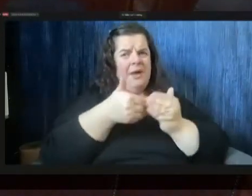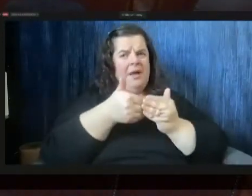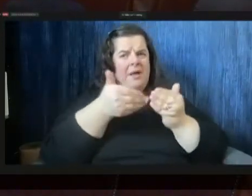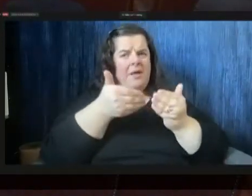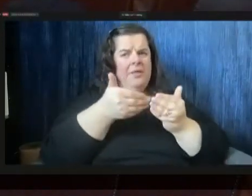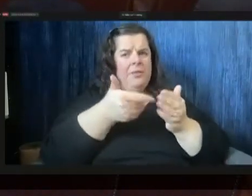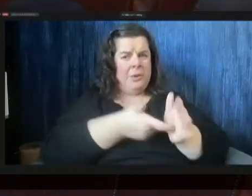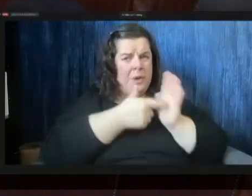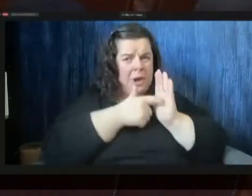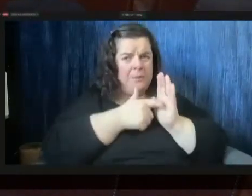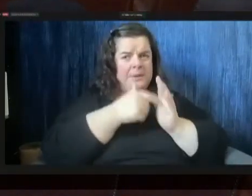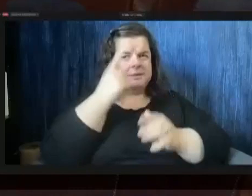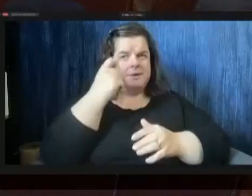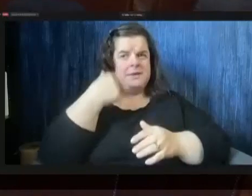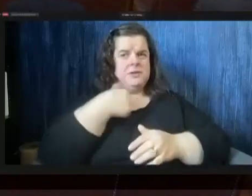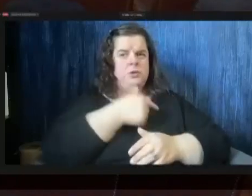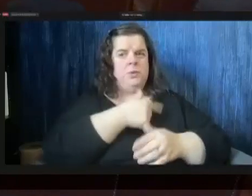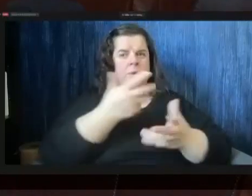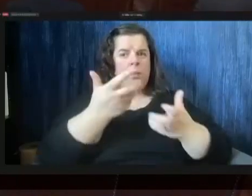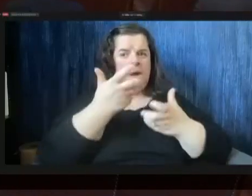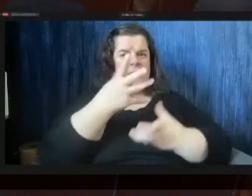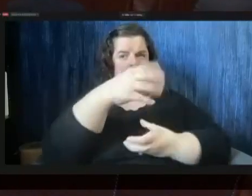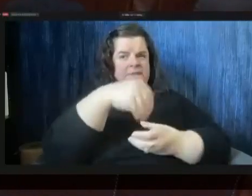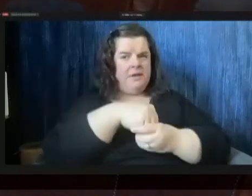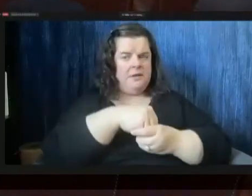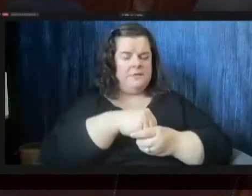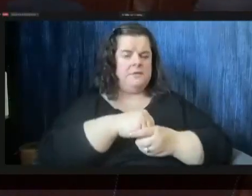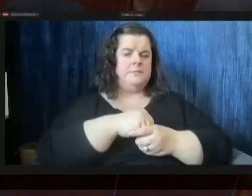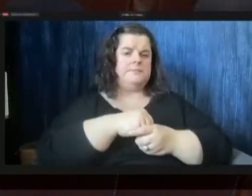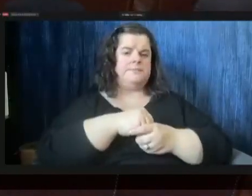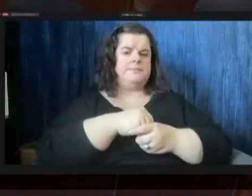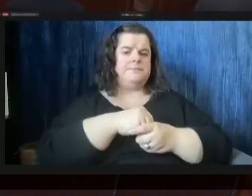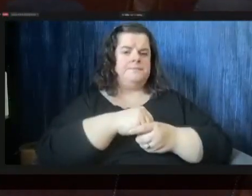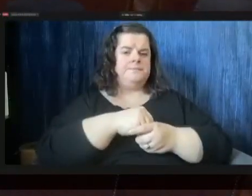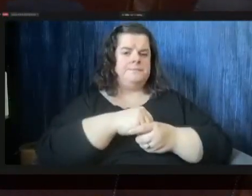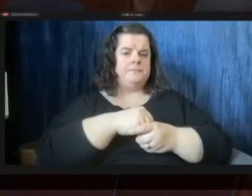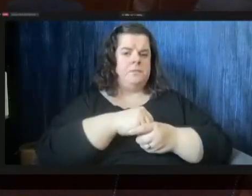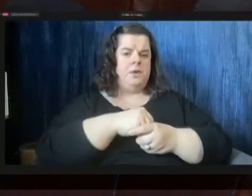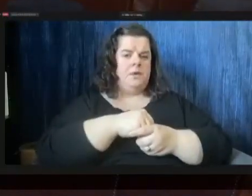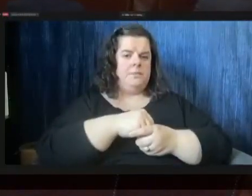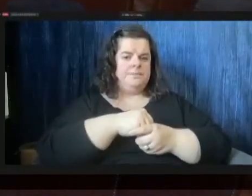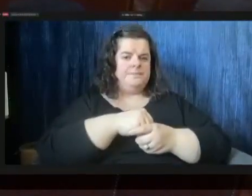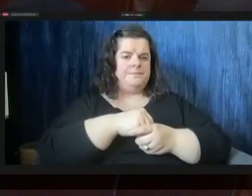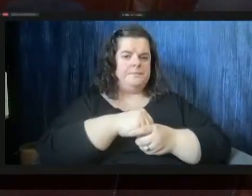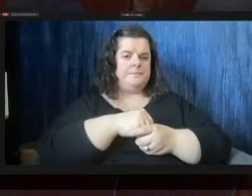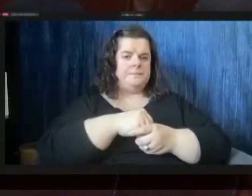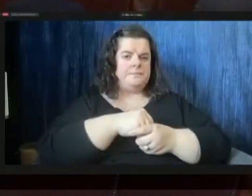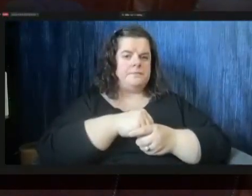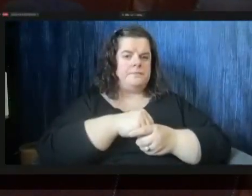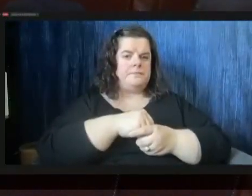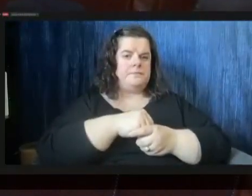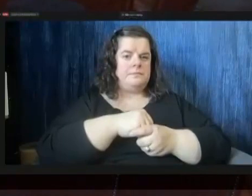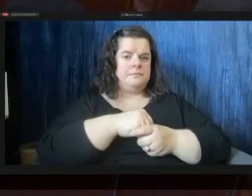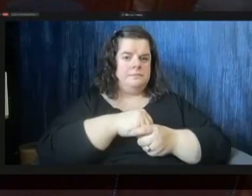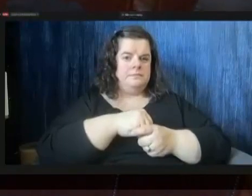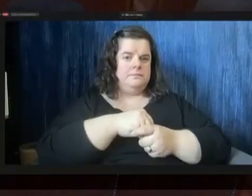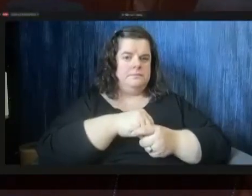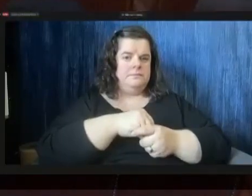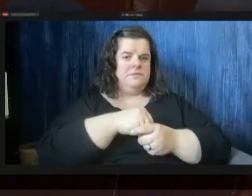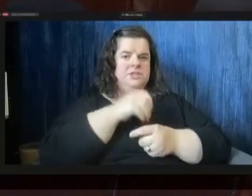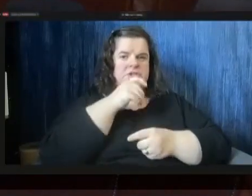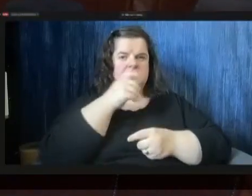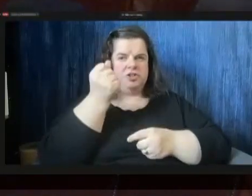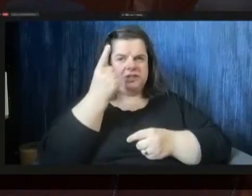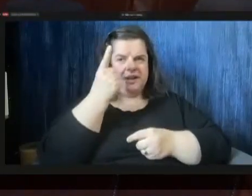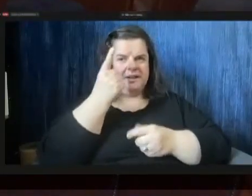to be involved, and let's see. I don't understand